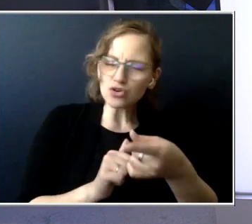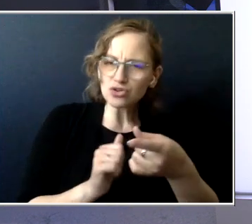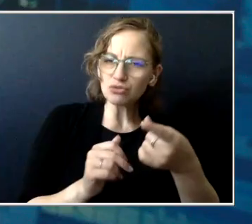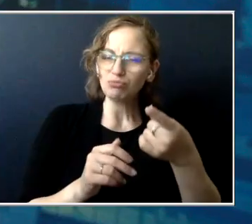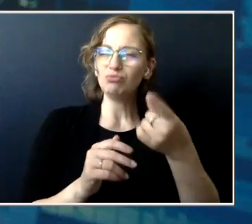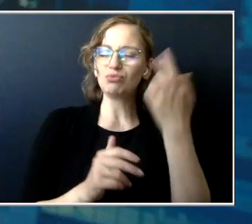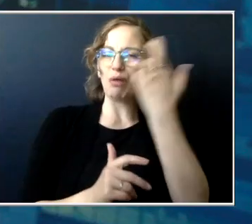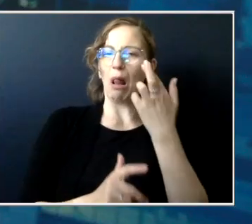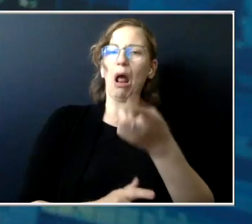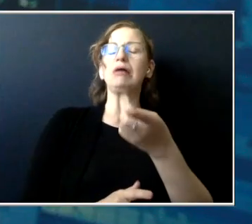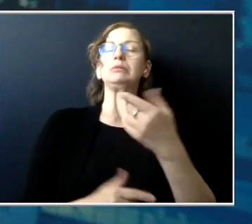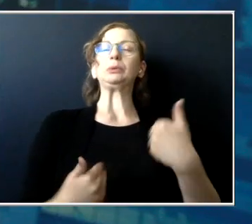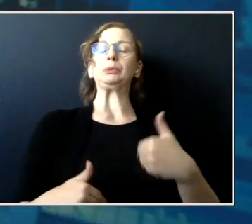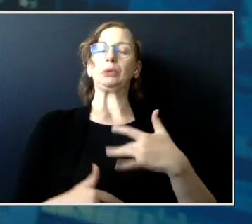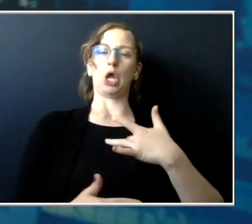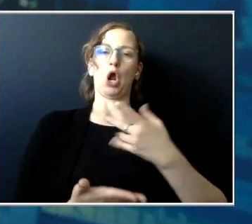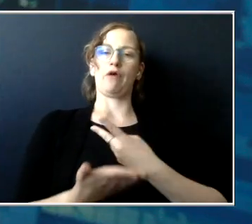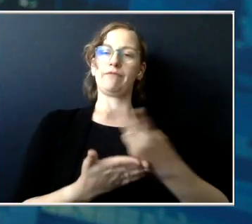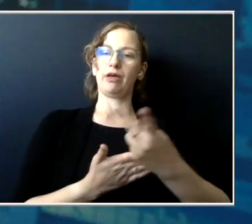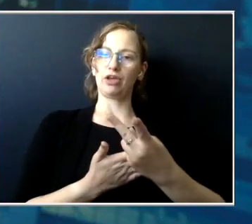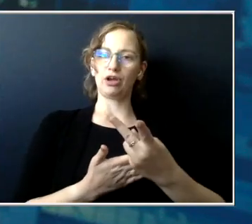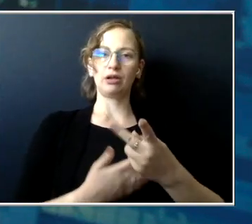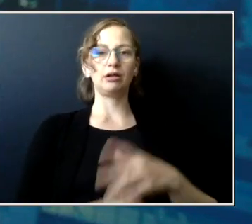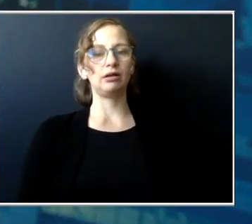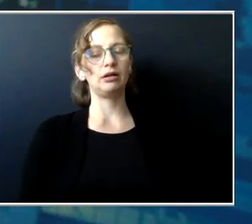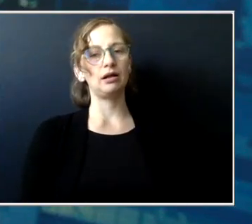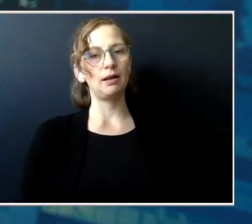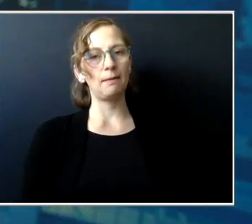Well, my injection